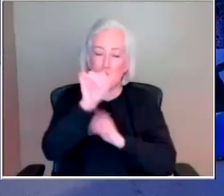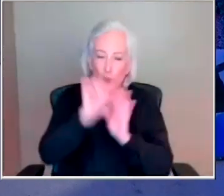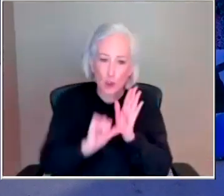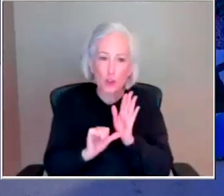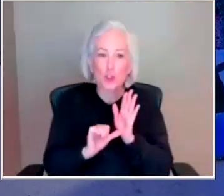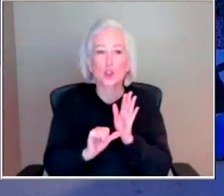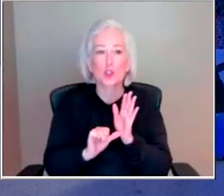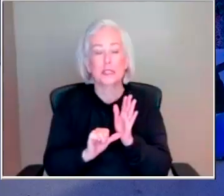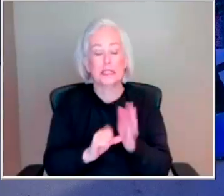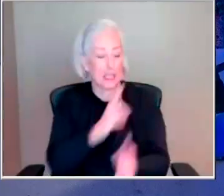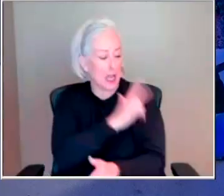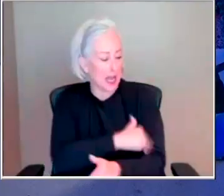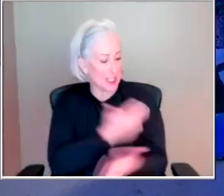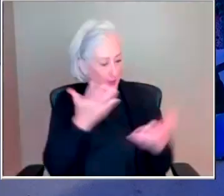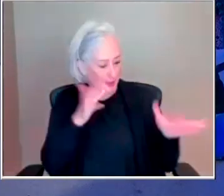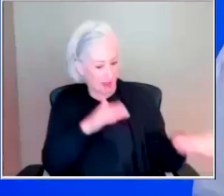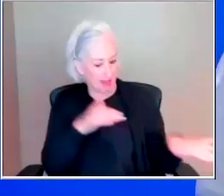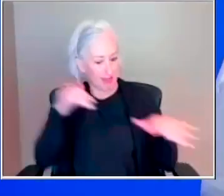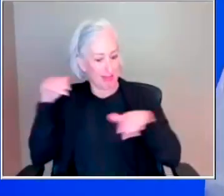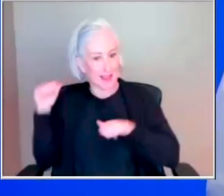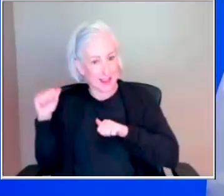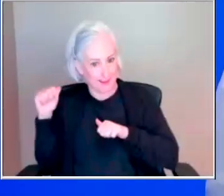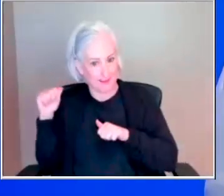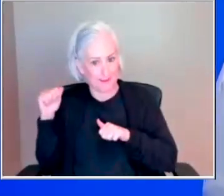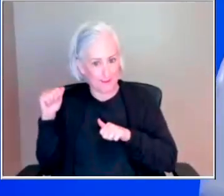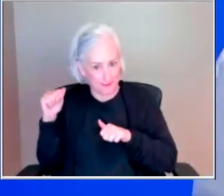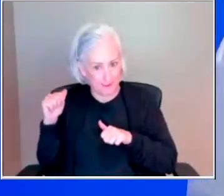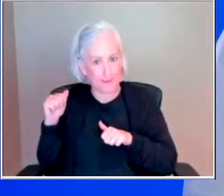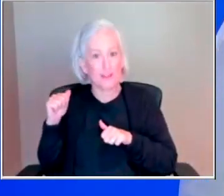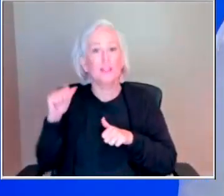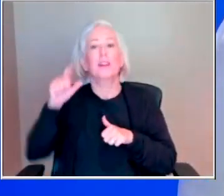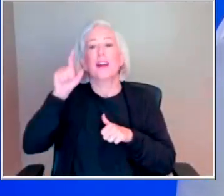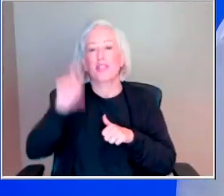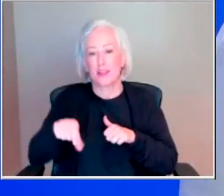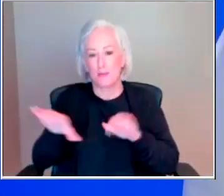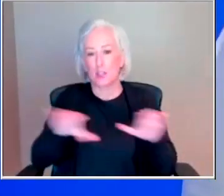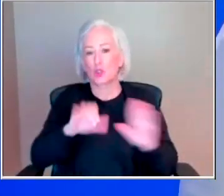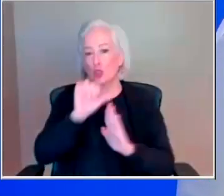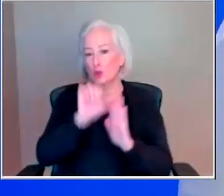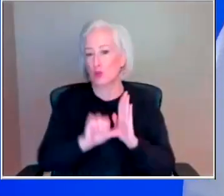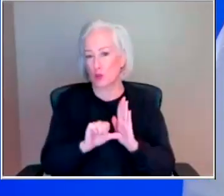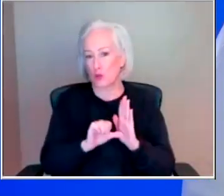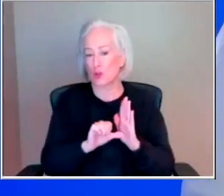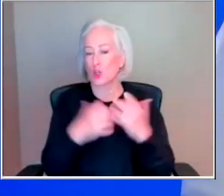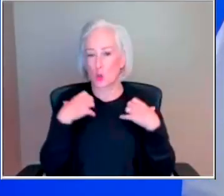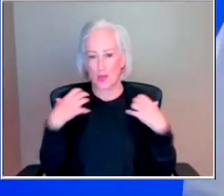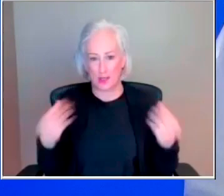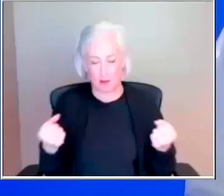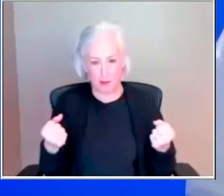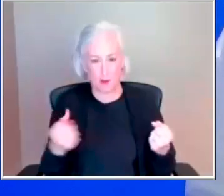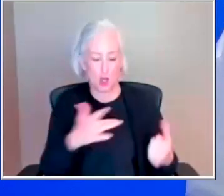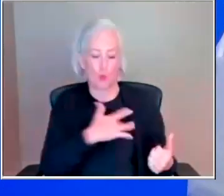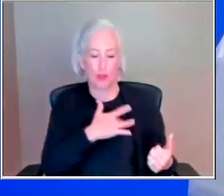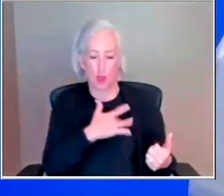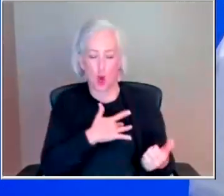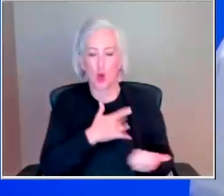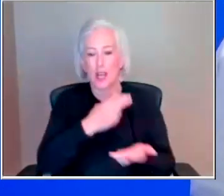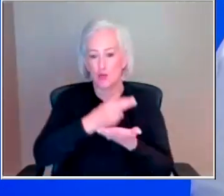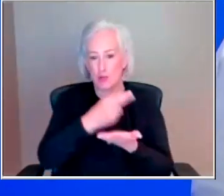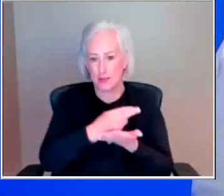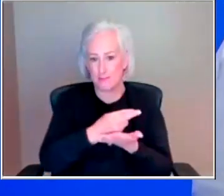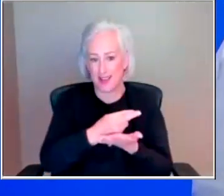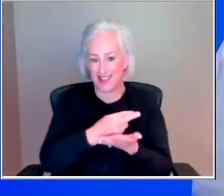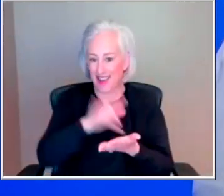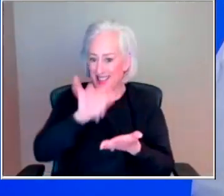hospital and they're coming through their surgical recovery, and going to cardiac rehab is a big piece of